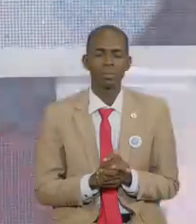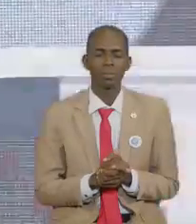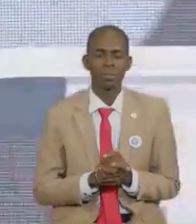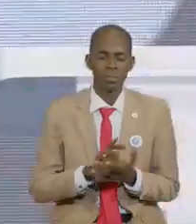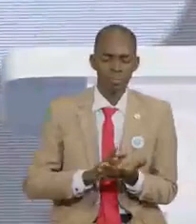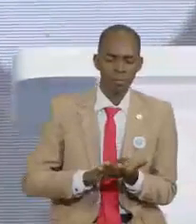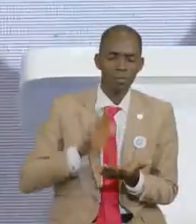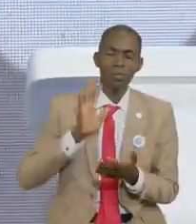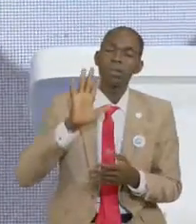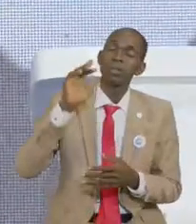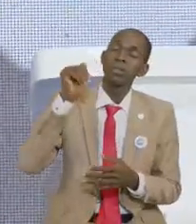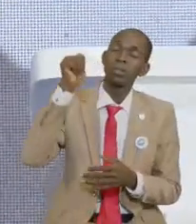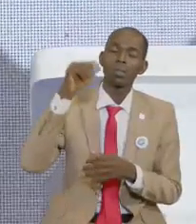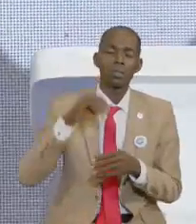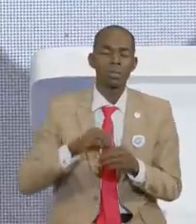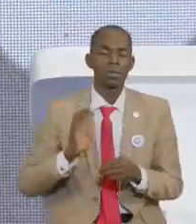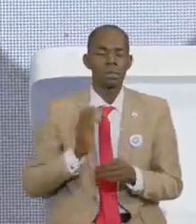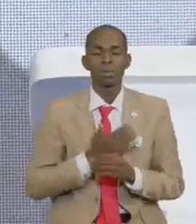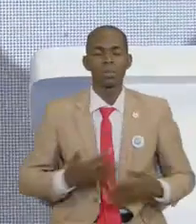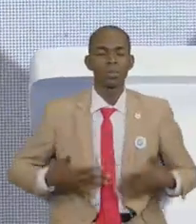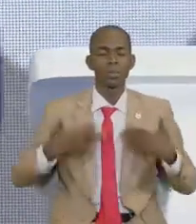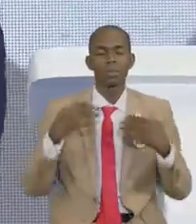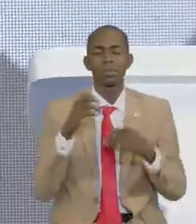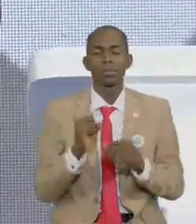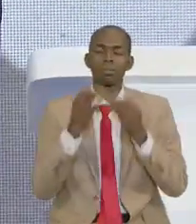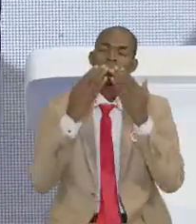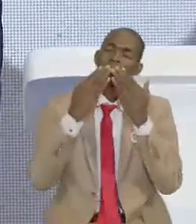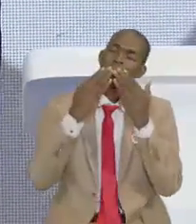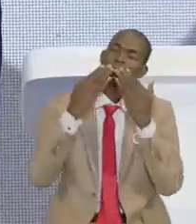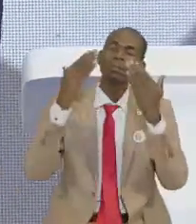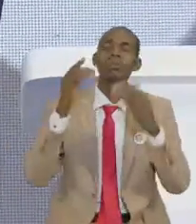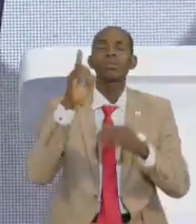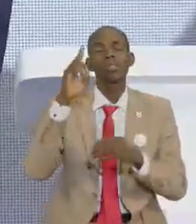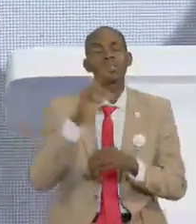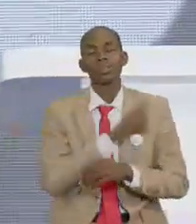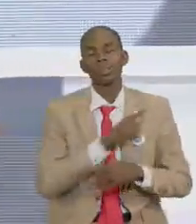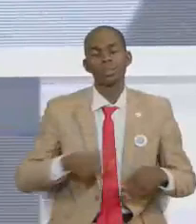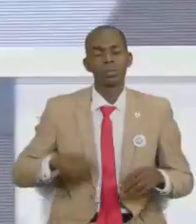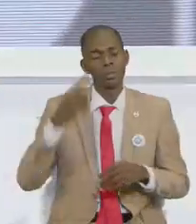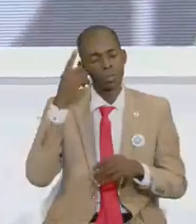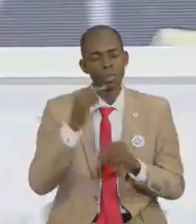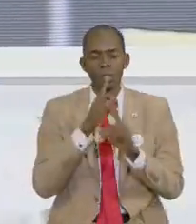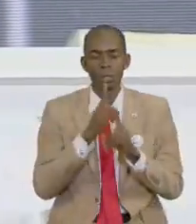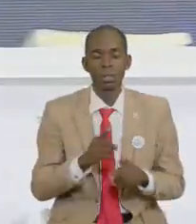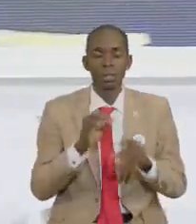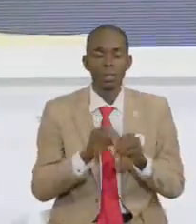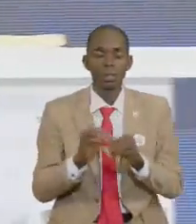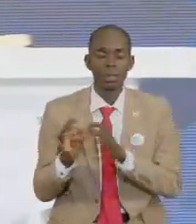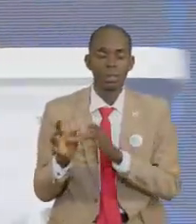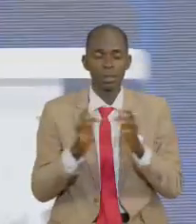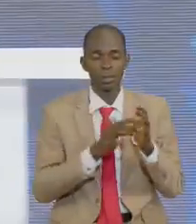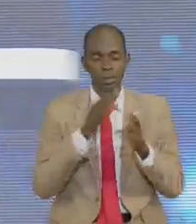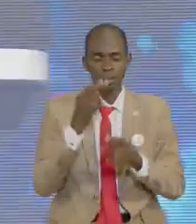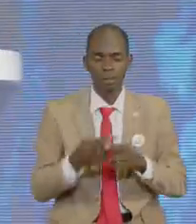Glorify yourself in our lives. Thank you, Lord, for the answer. In Jesus' name